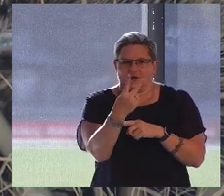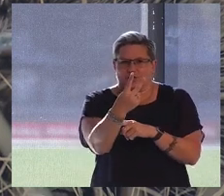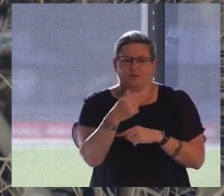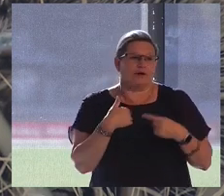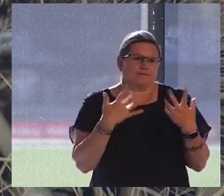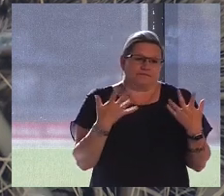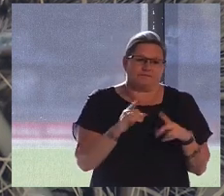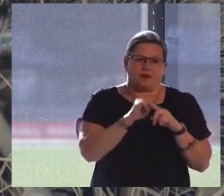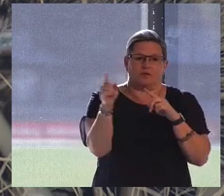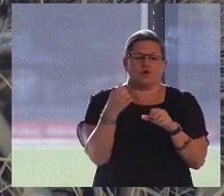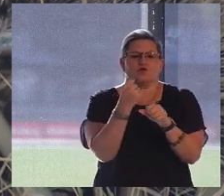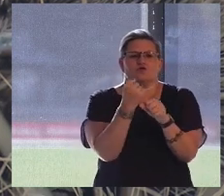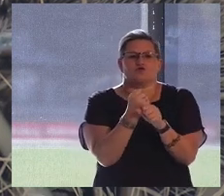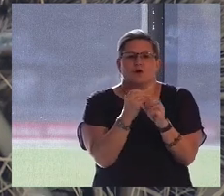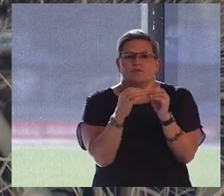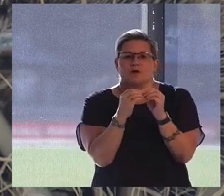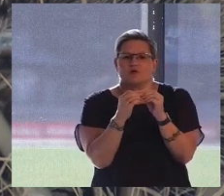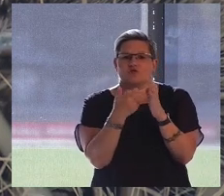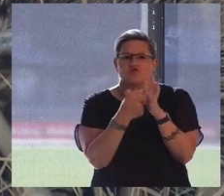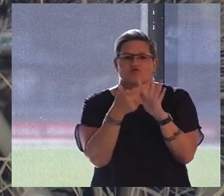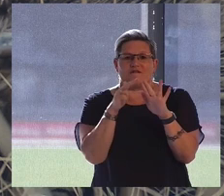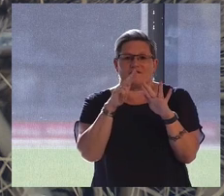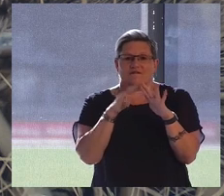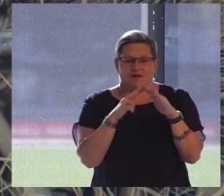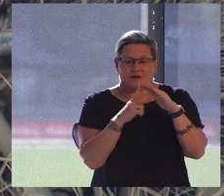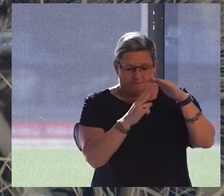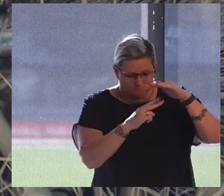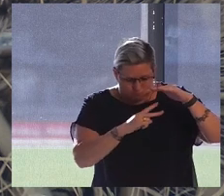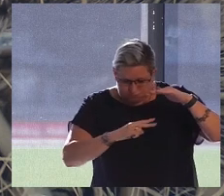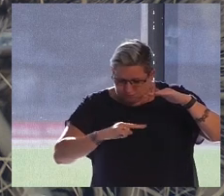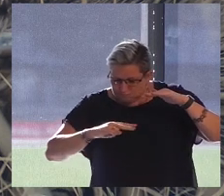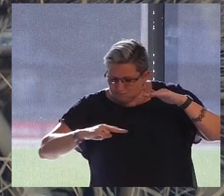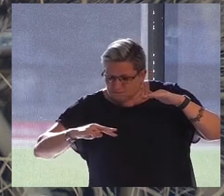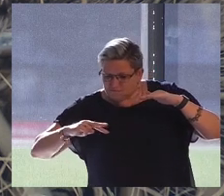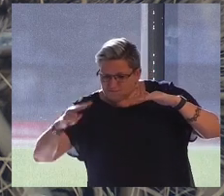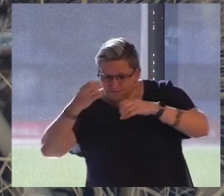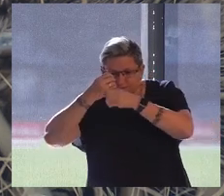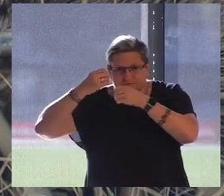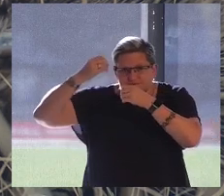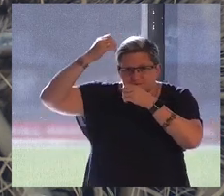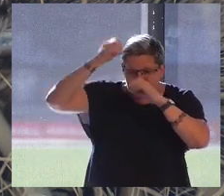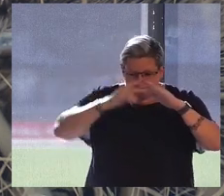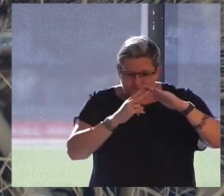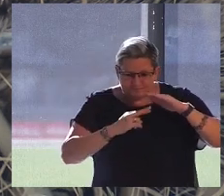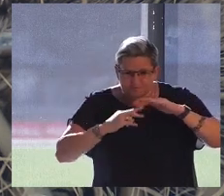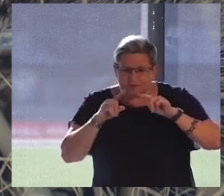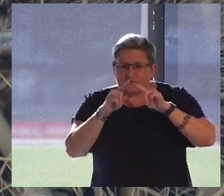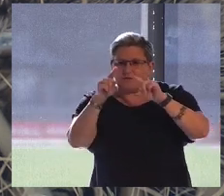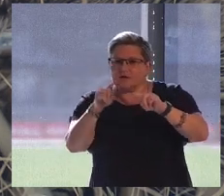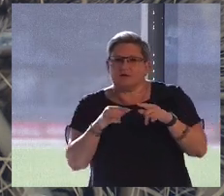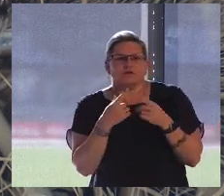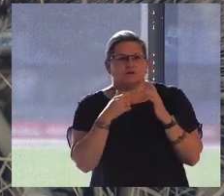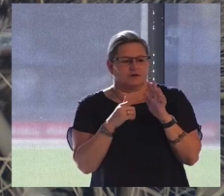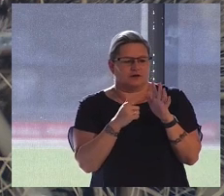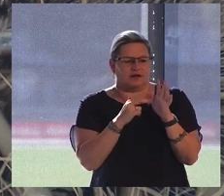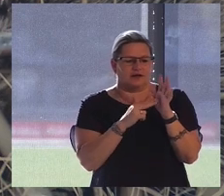Reef. He learned about the ice cores in Antarctica, and he had a conversation, well, actually a few conversations, but one of them was